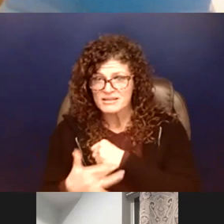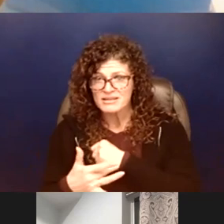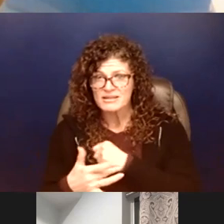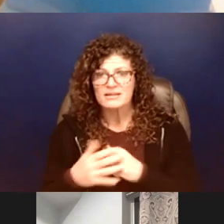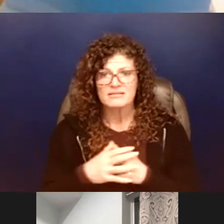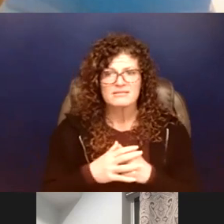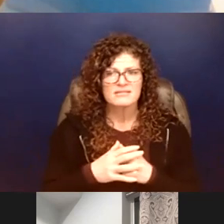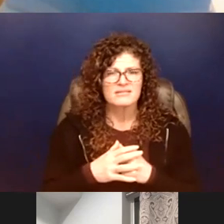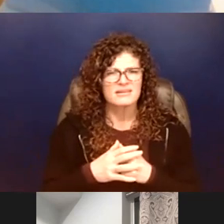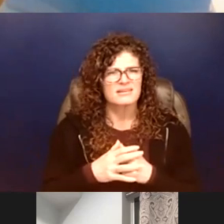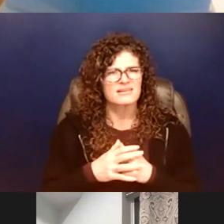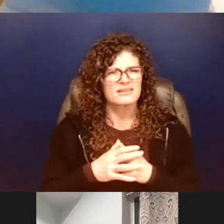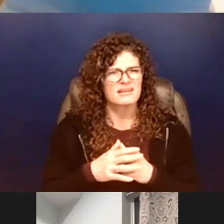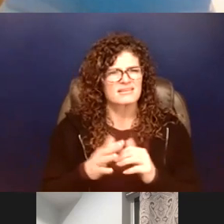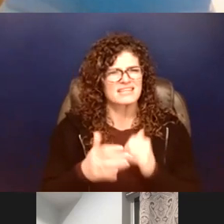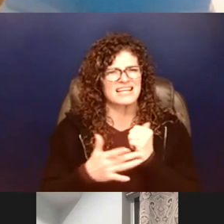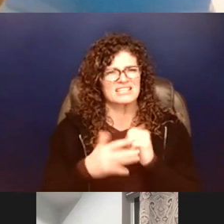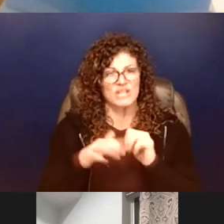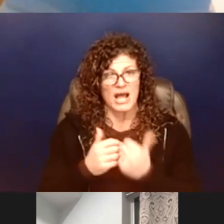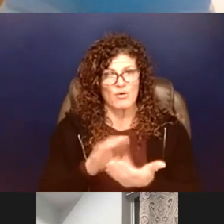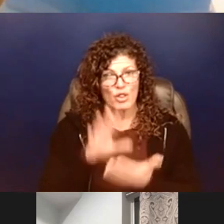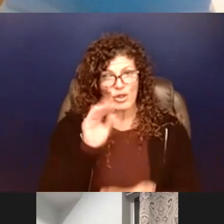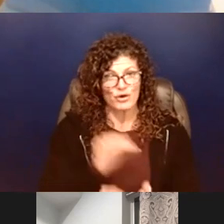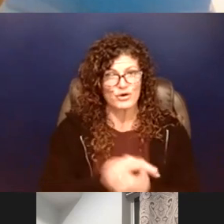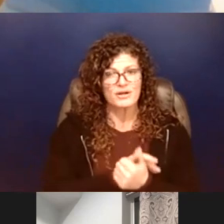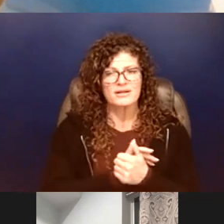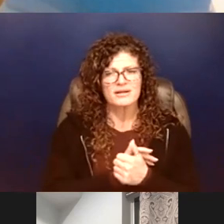learning, and ability